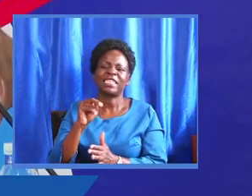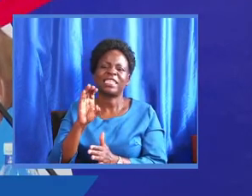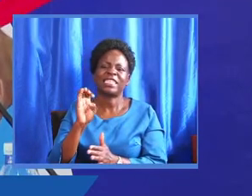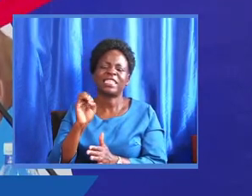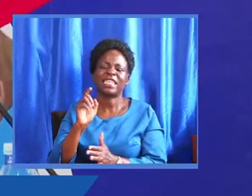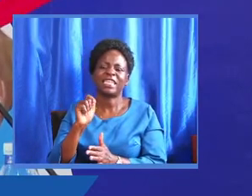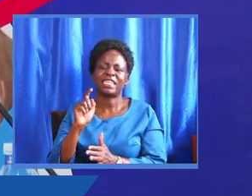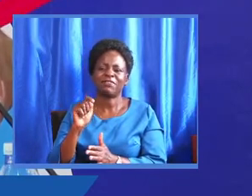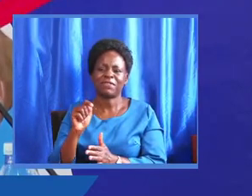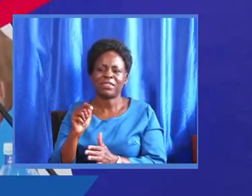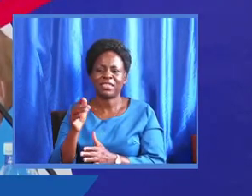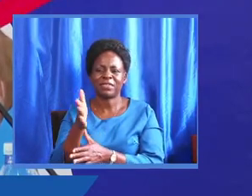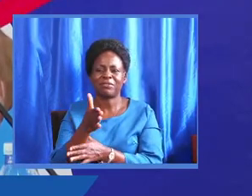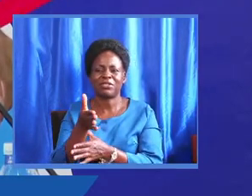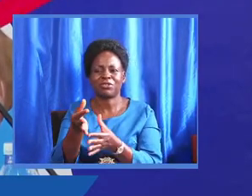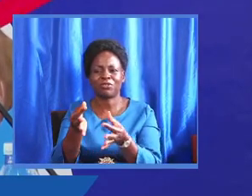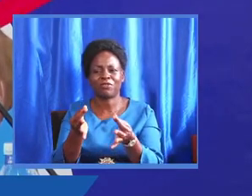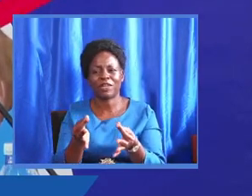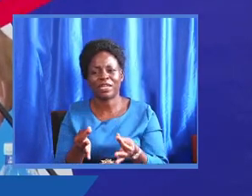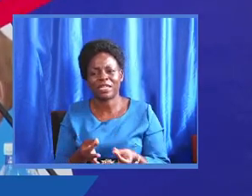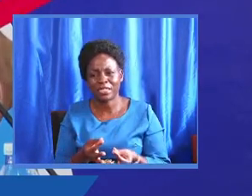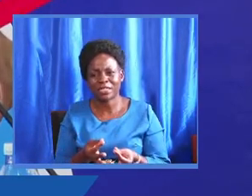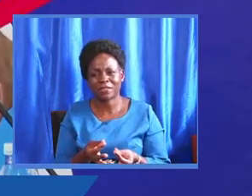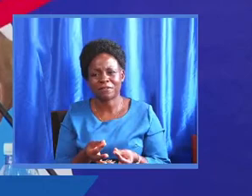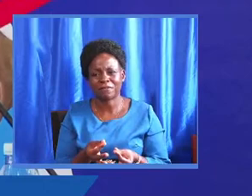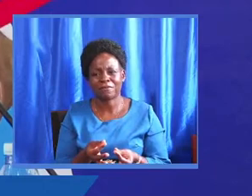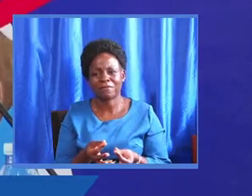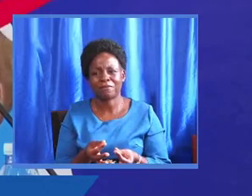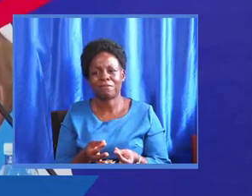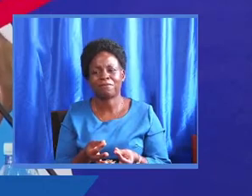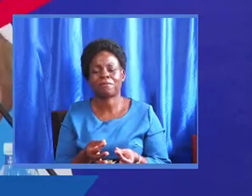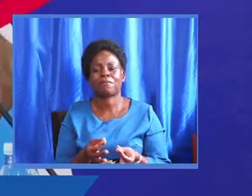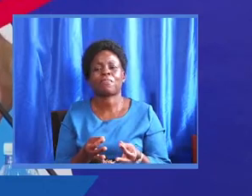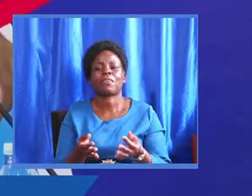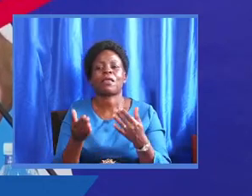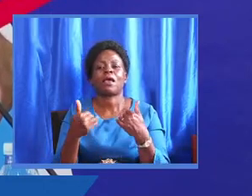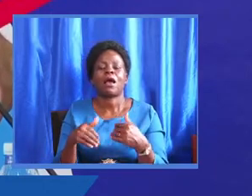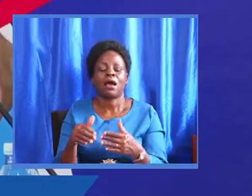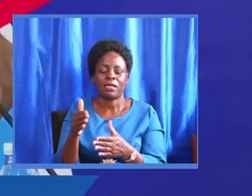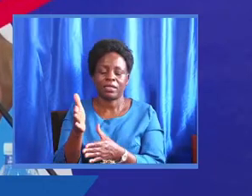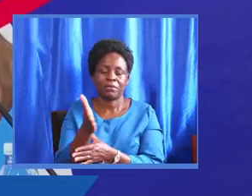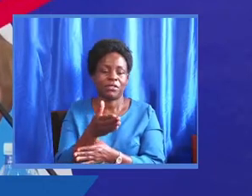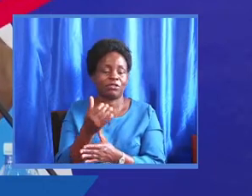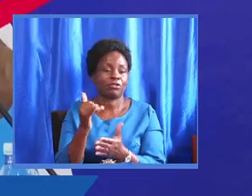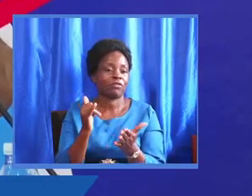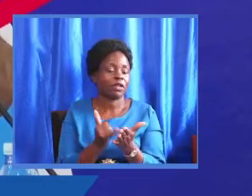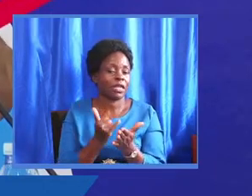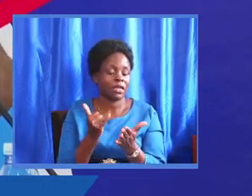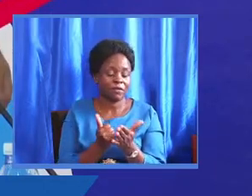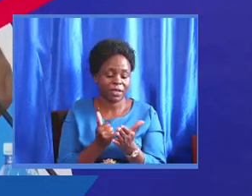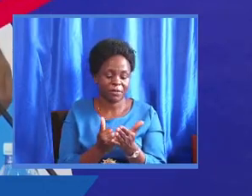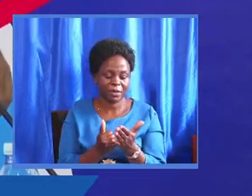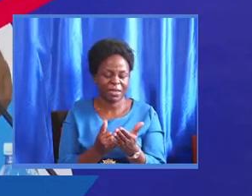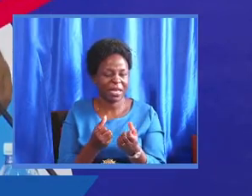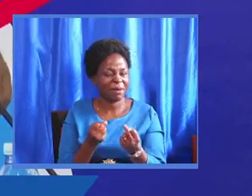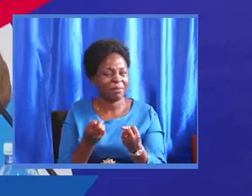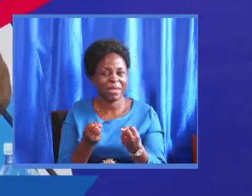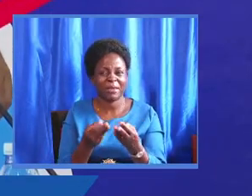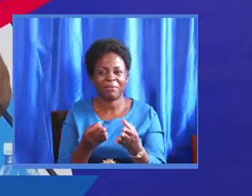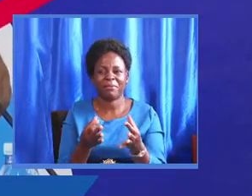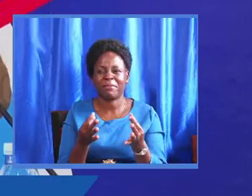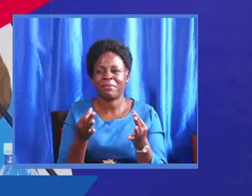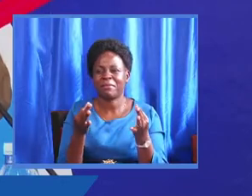is the Minister of Finance, okay, and the Minister of Investment jointly. So there are a lot of schemes that